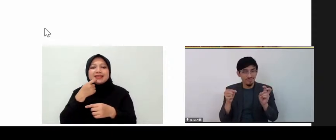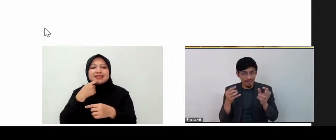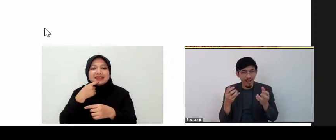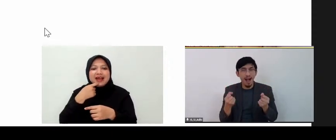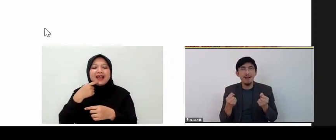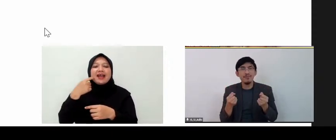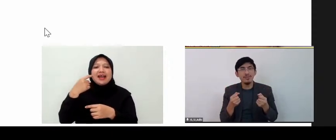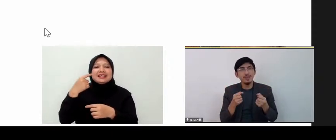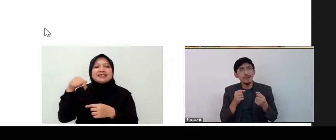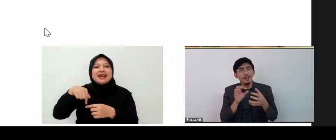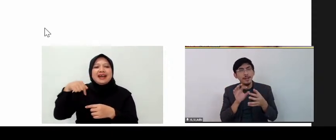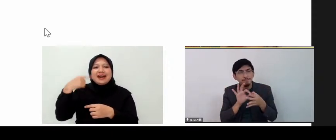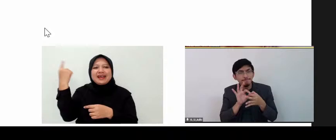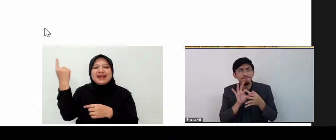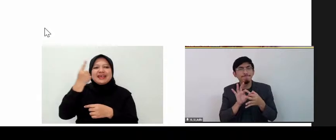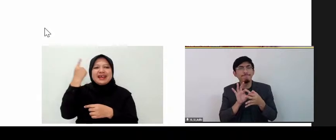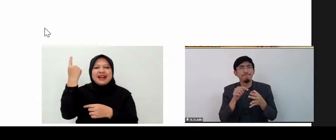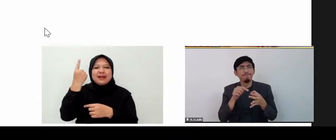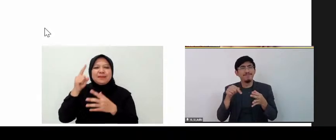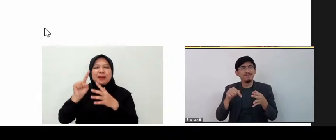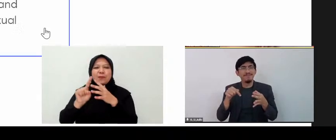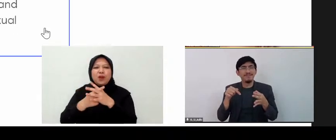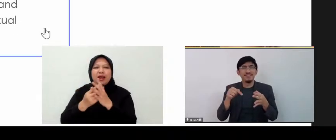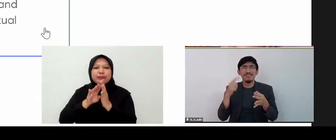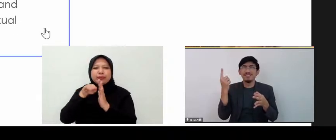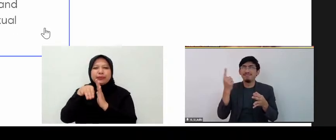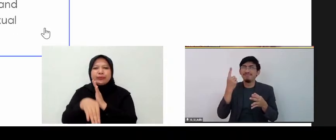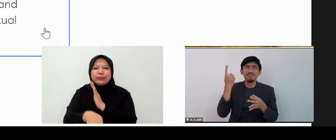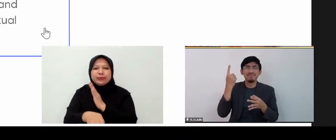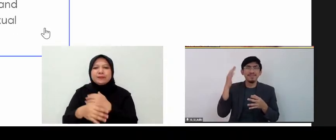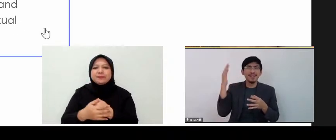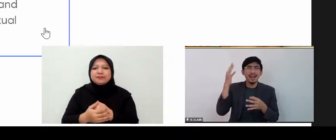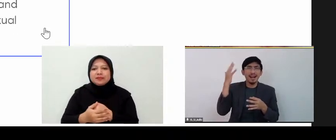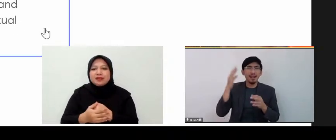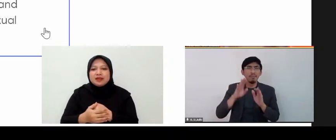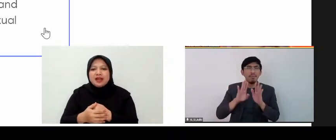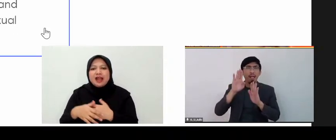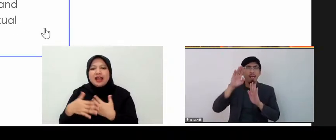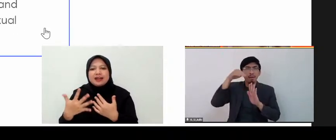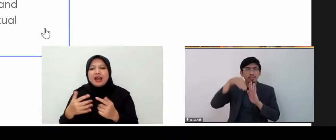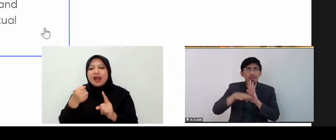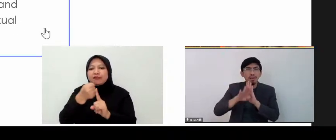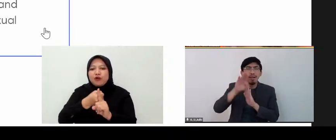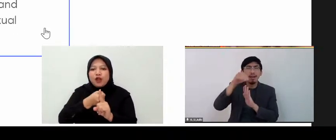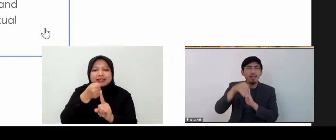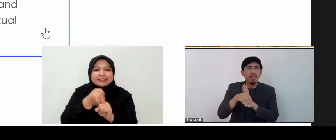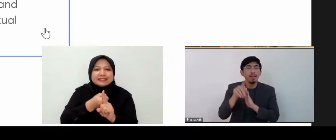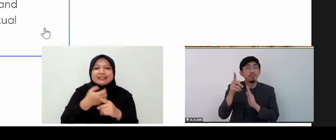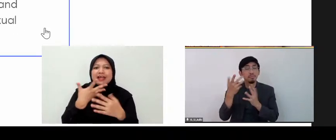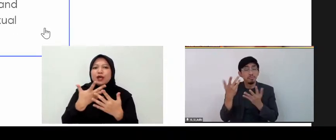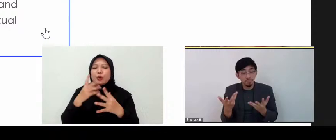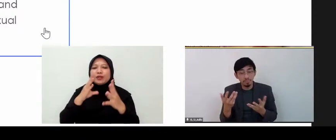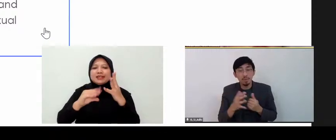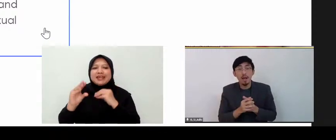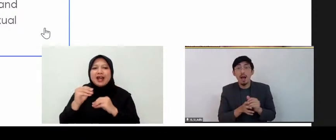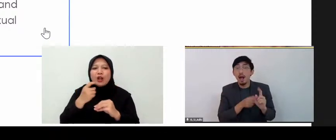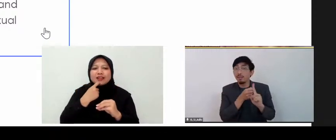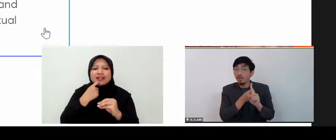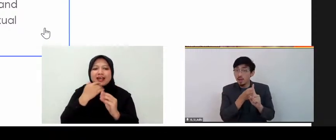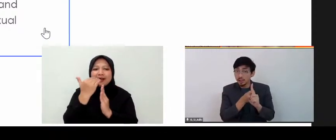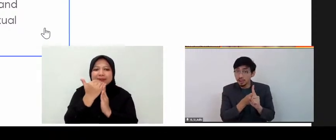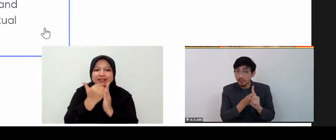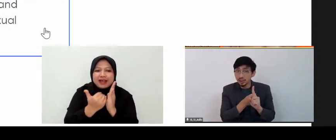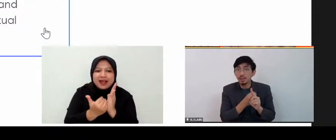SRHR platform, CSE tools, development and advocacy, policy dialogues, research and advocacy engagement on